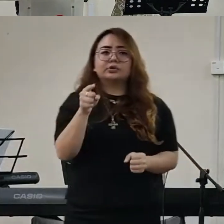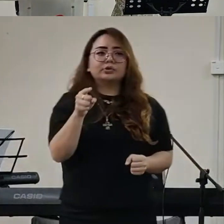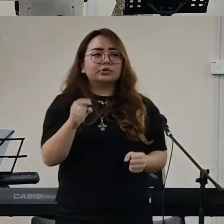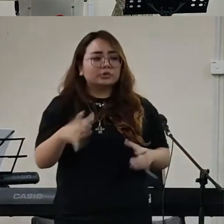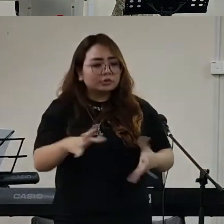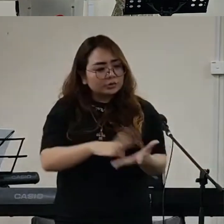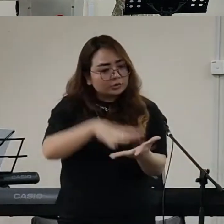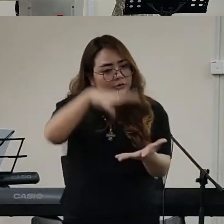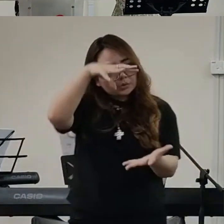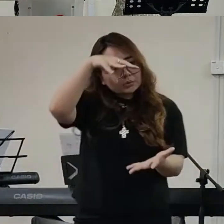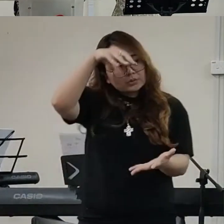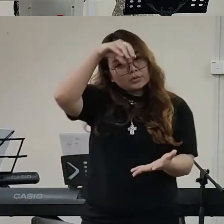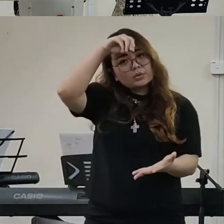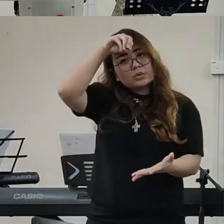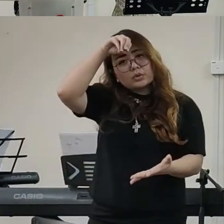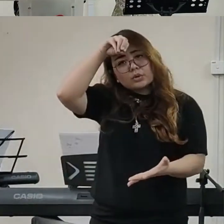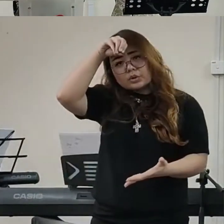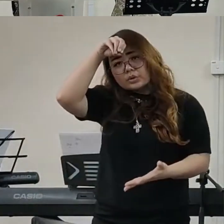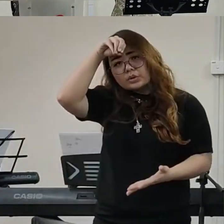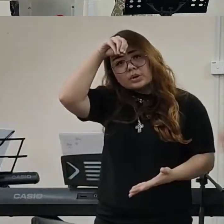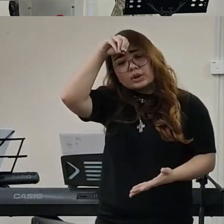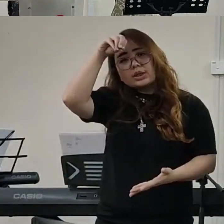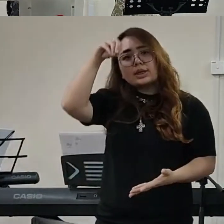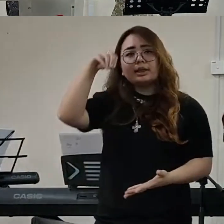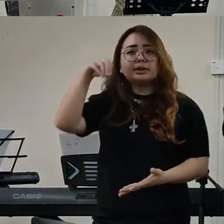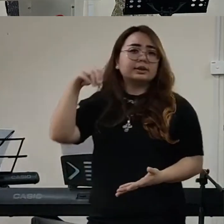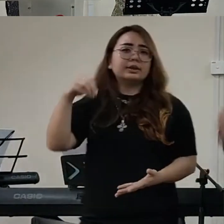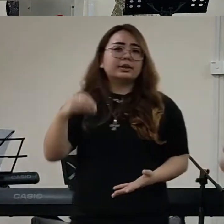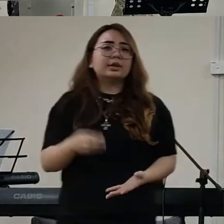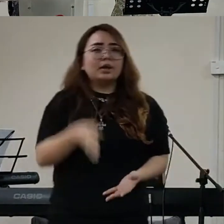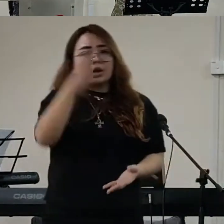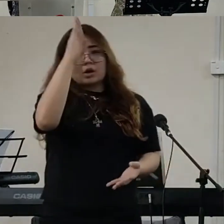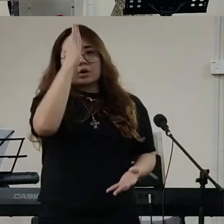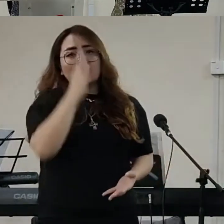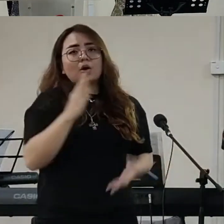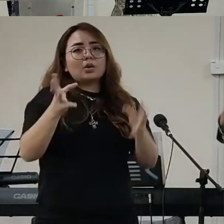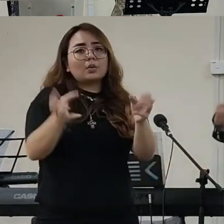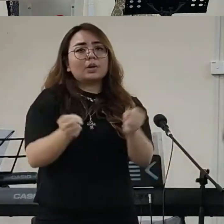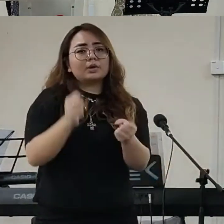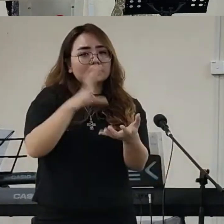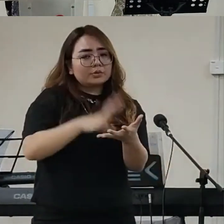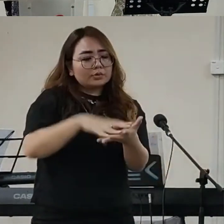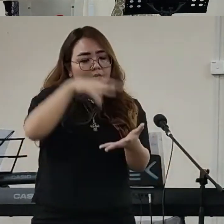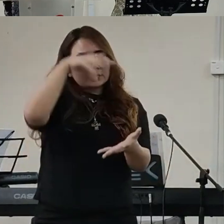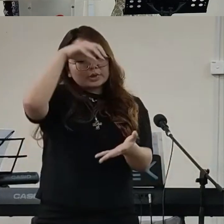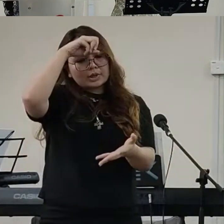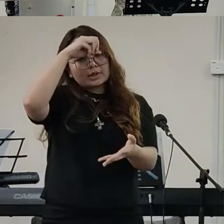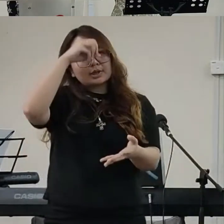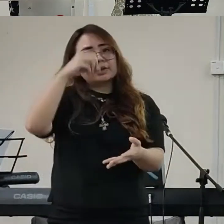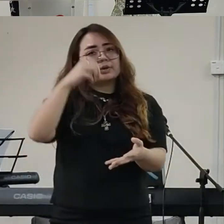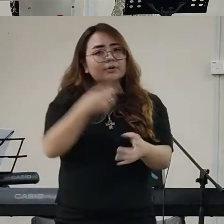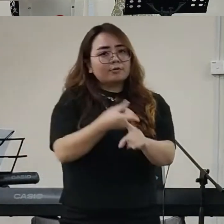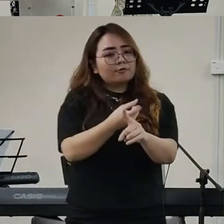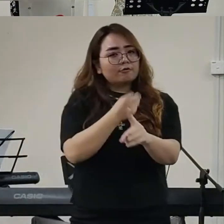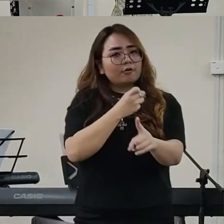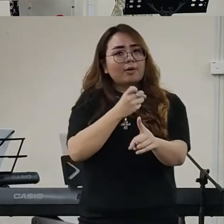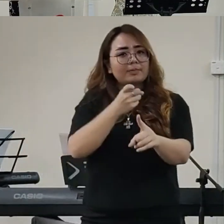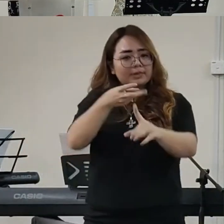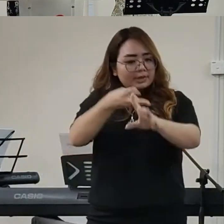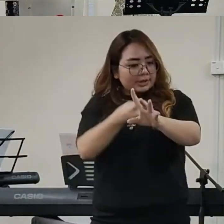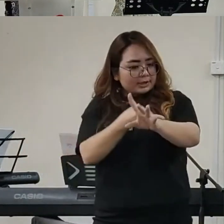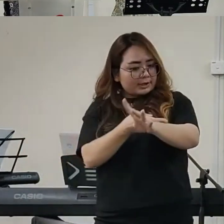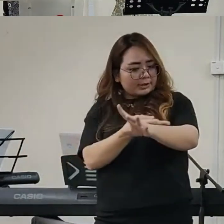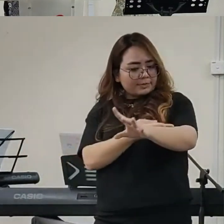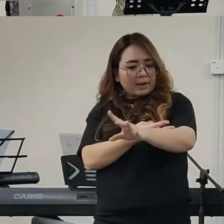bad. Put this person in my CG or what? You know, because God wants you to benefit from this shepherding ministry with this special, through